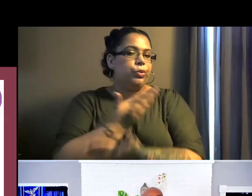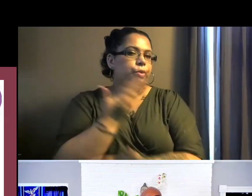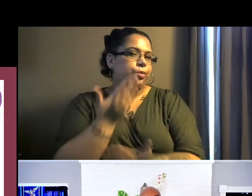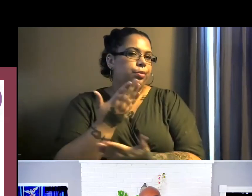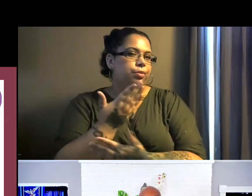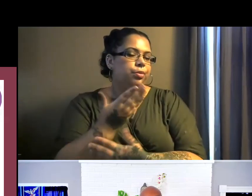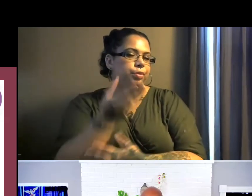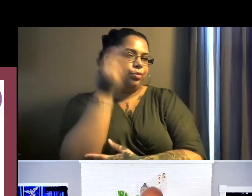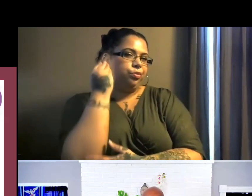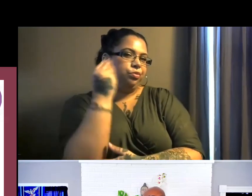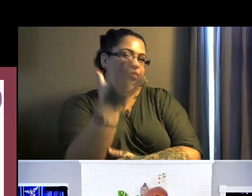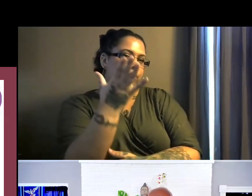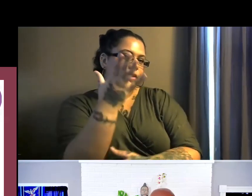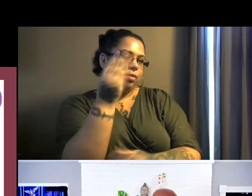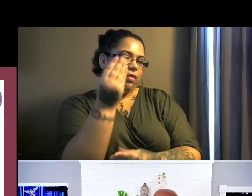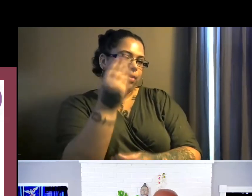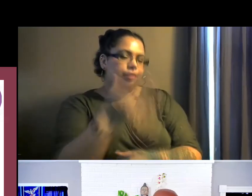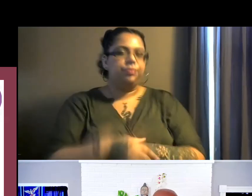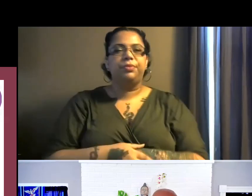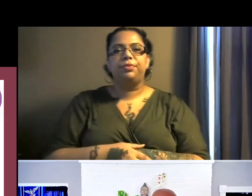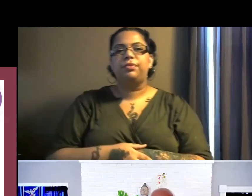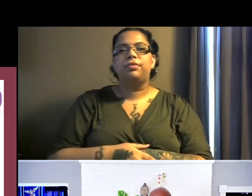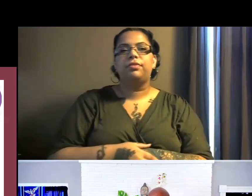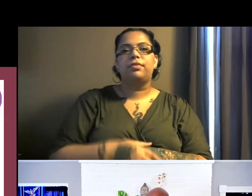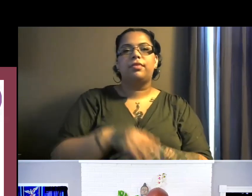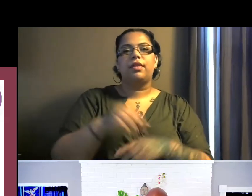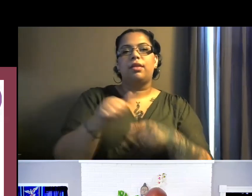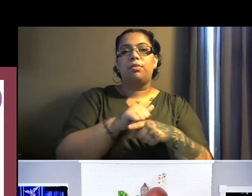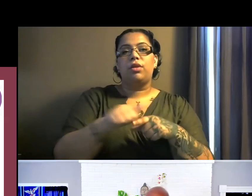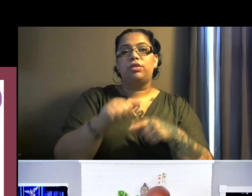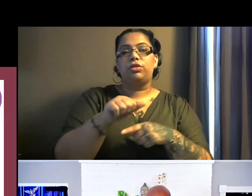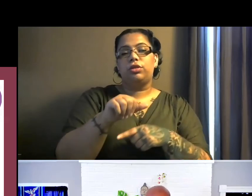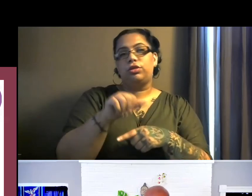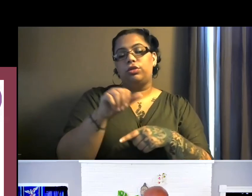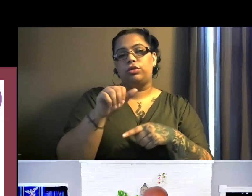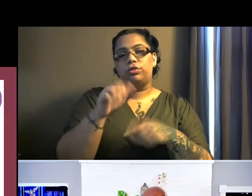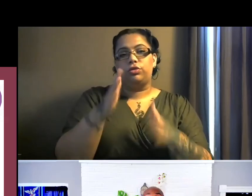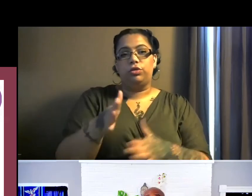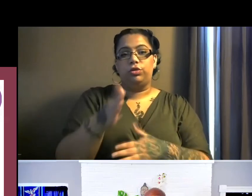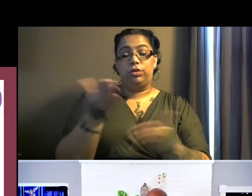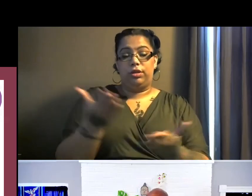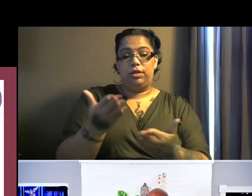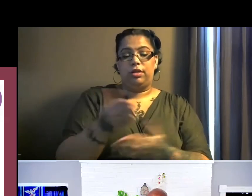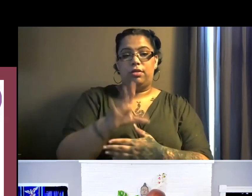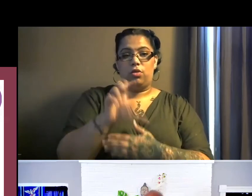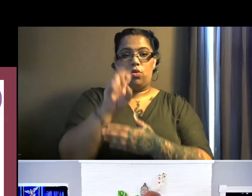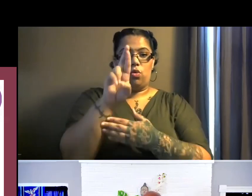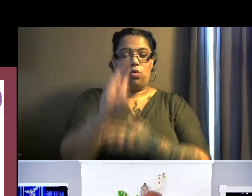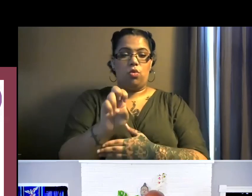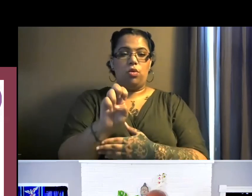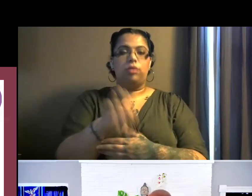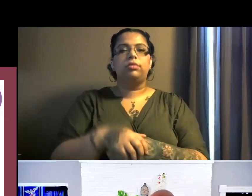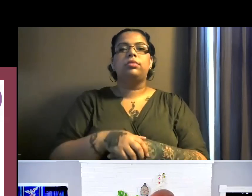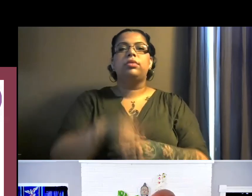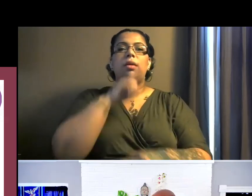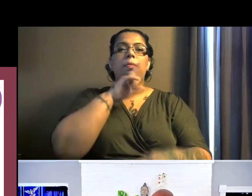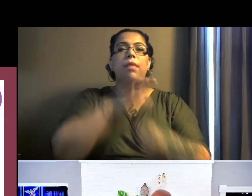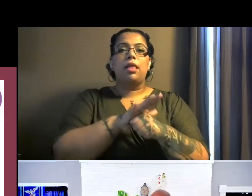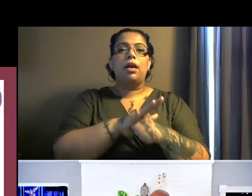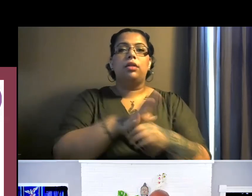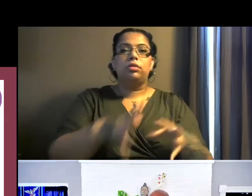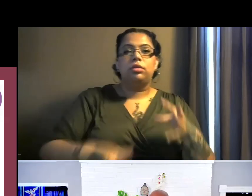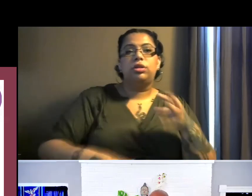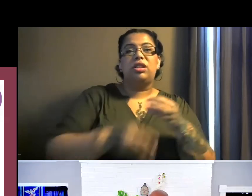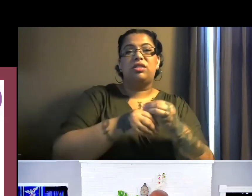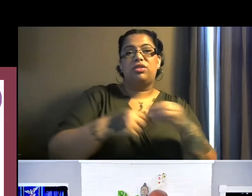you a little bit of information. The Pratt Corps, the practitioners of CSL Greater Baltimore, have pledged, in addition to their regularly scheduled